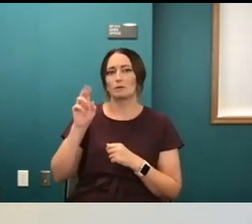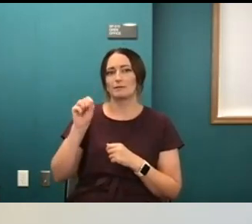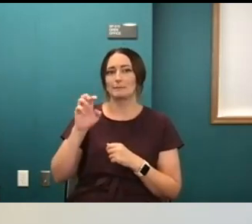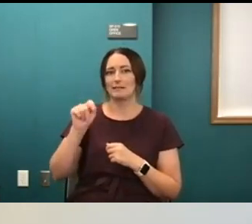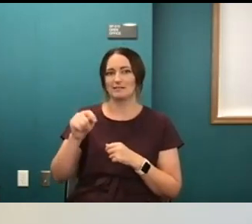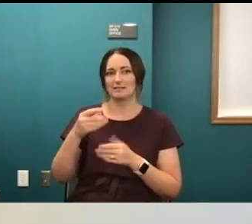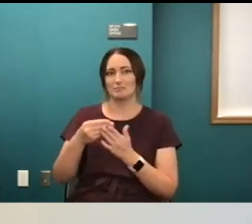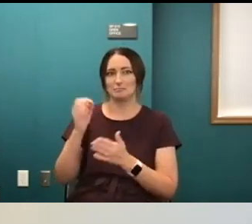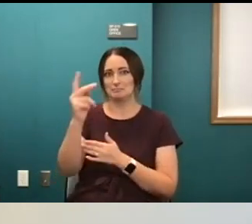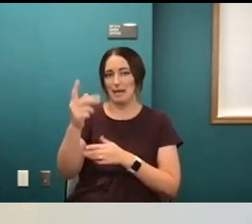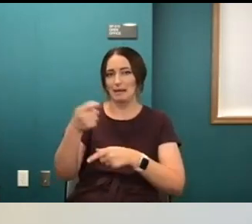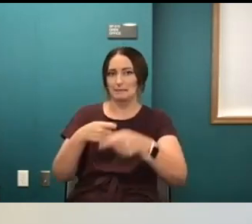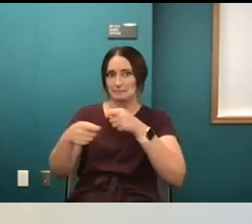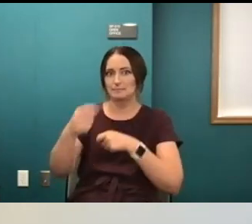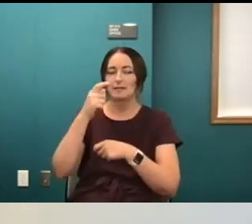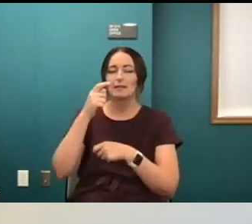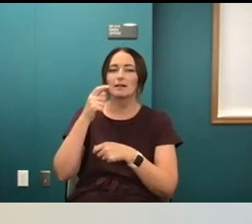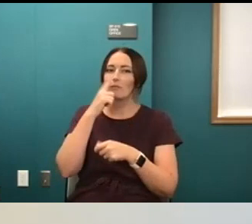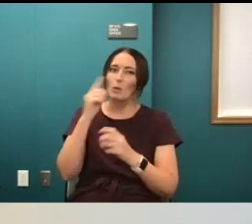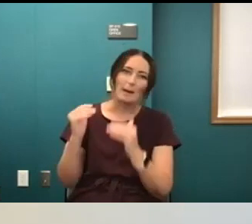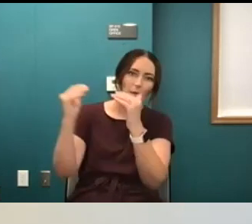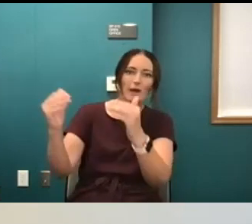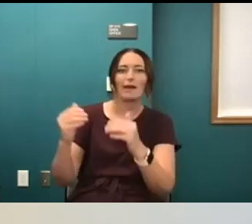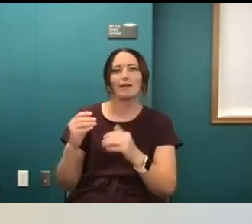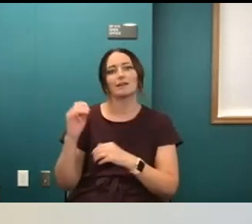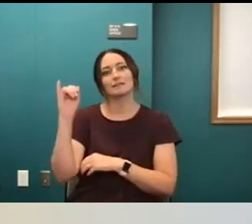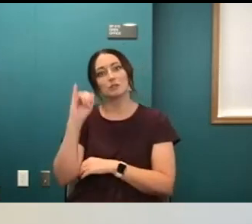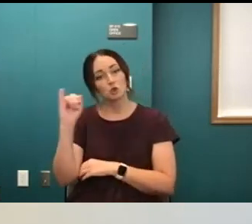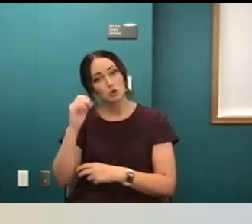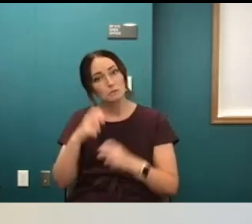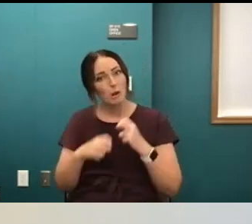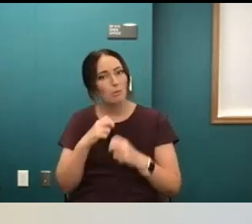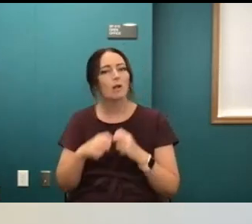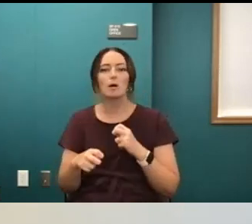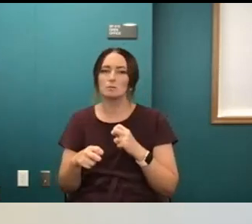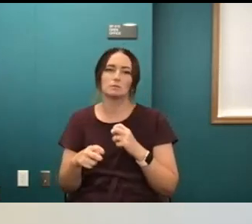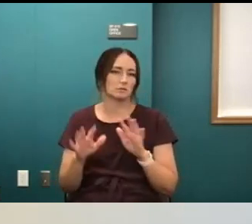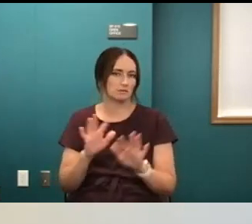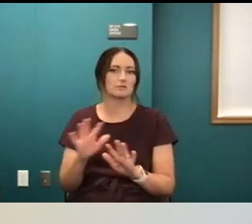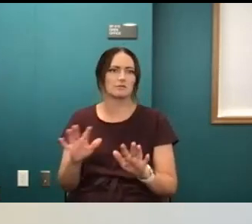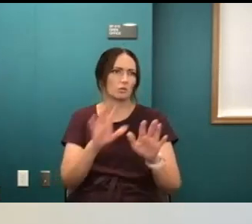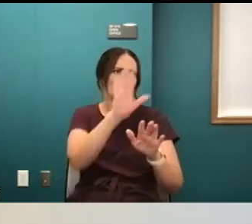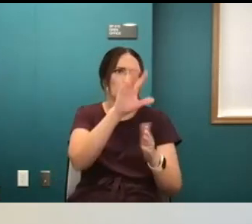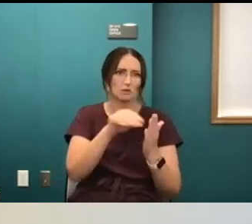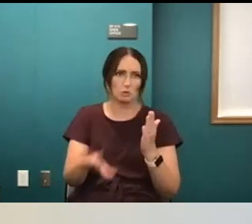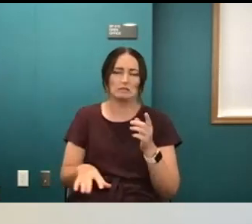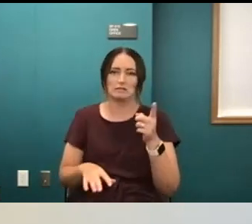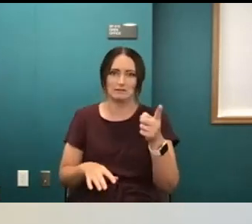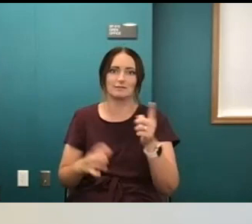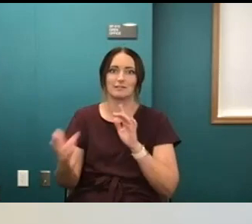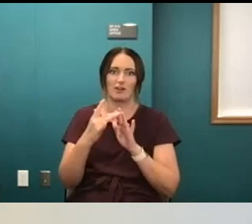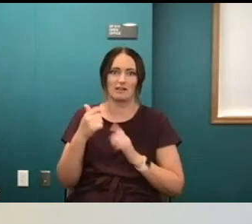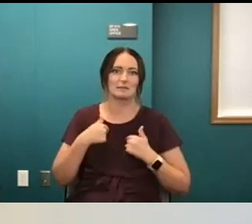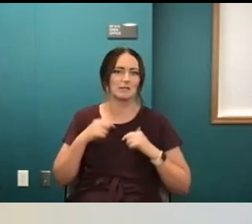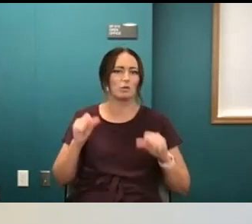Reimbursement helps with those upgrades and figuring out insurance issues. So if this patient, your student gets a hold of me, we can work with